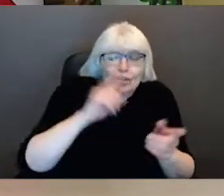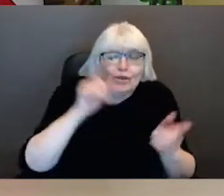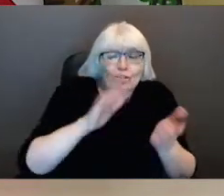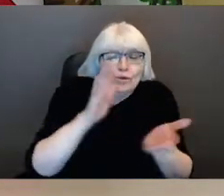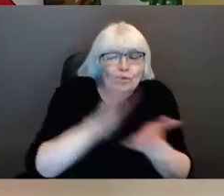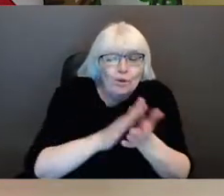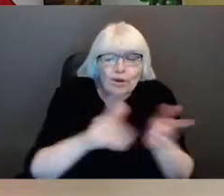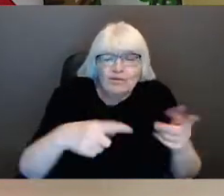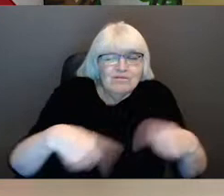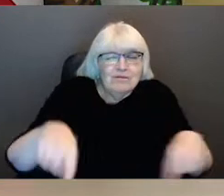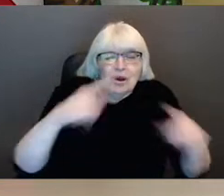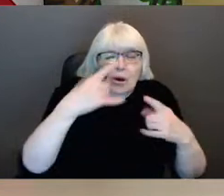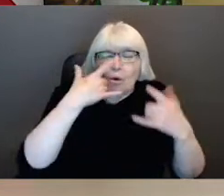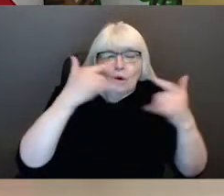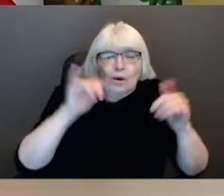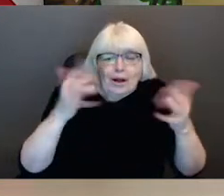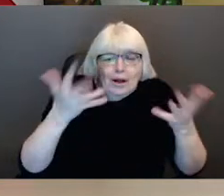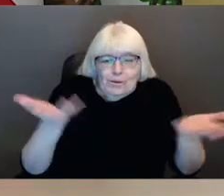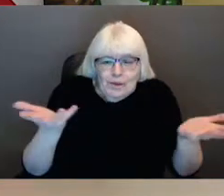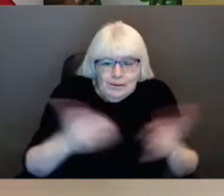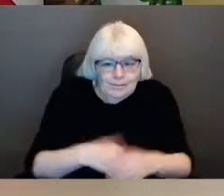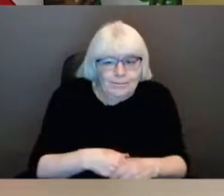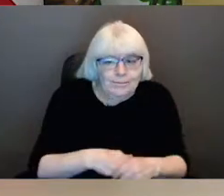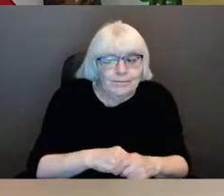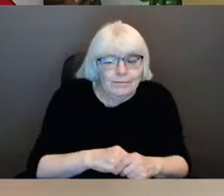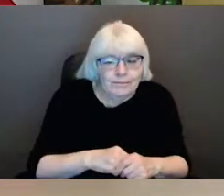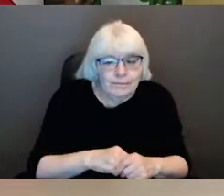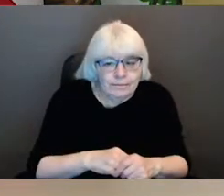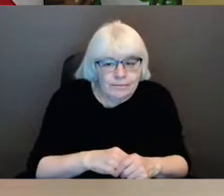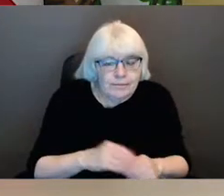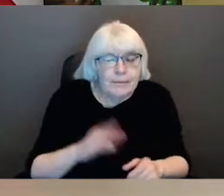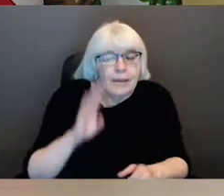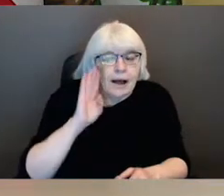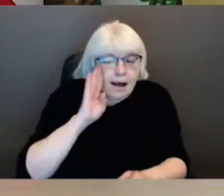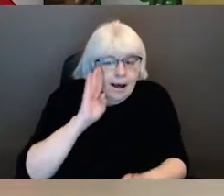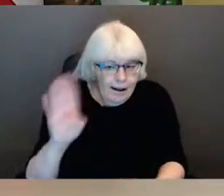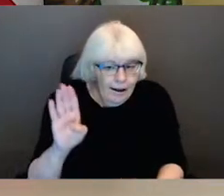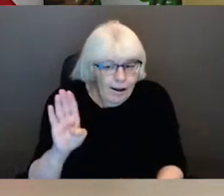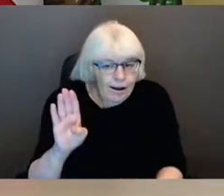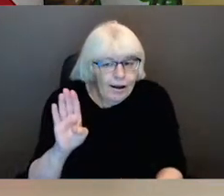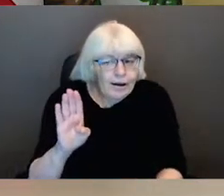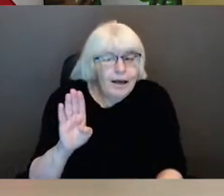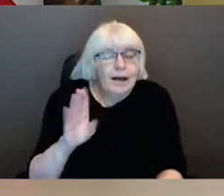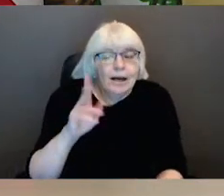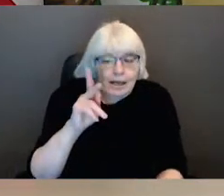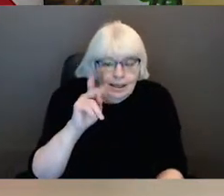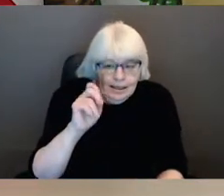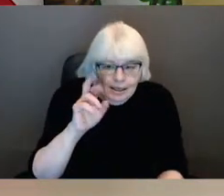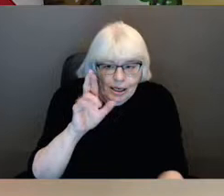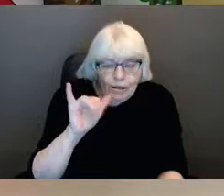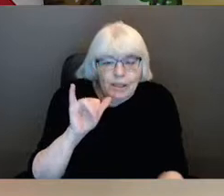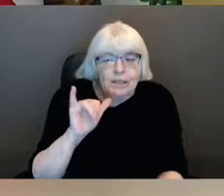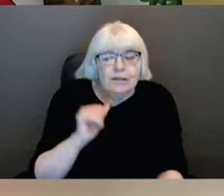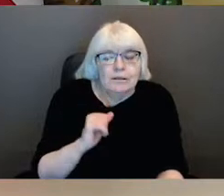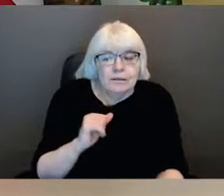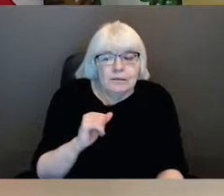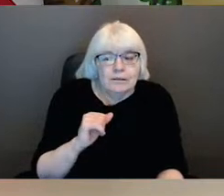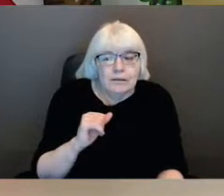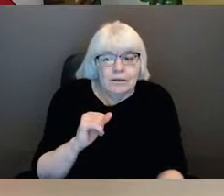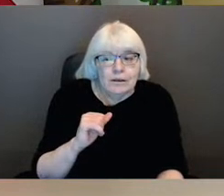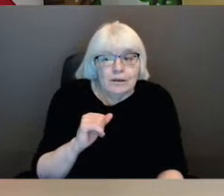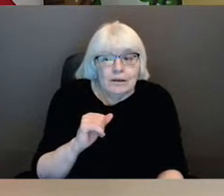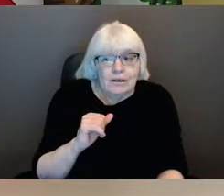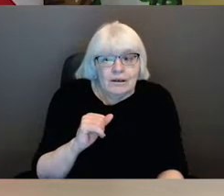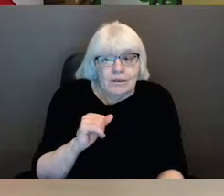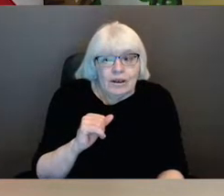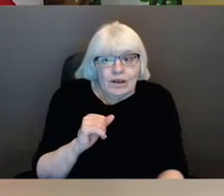Hi, Carrie. I think, I mean, some of those questions also could go to the school system, and we talked about some of them last week as well. But